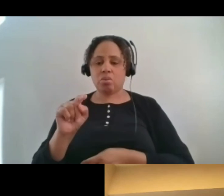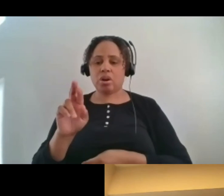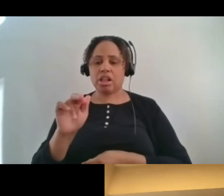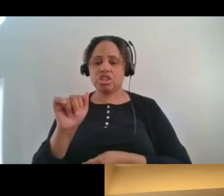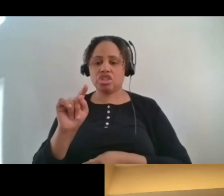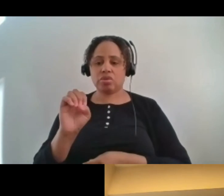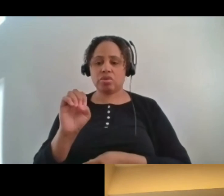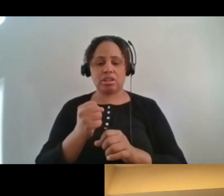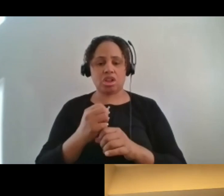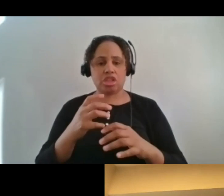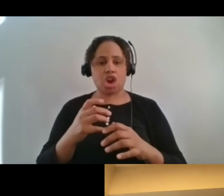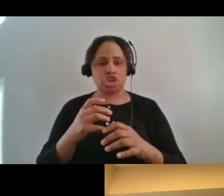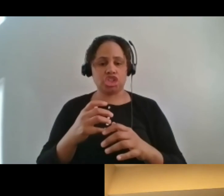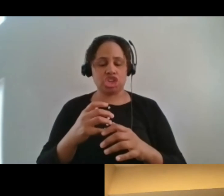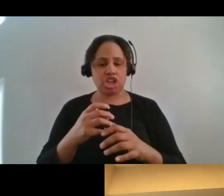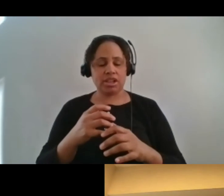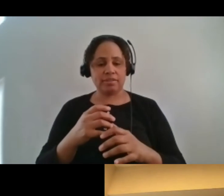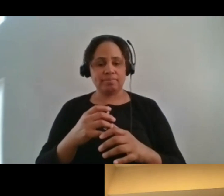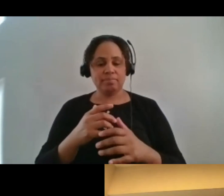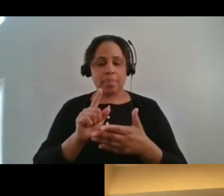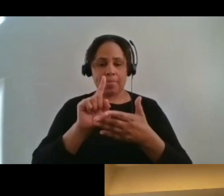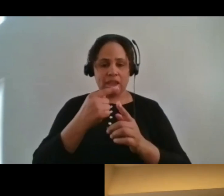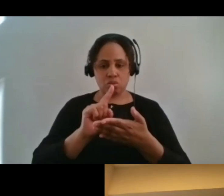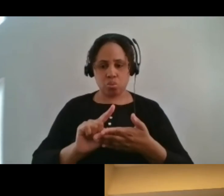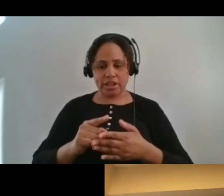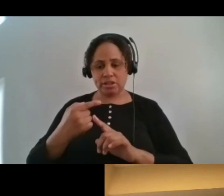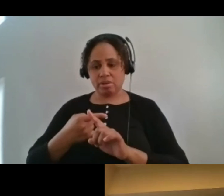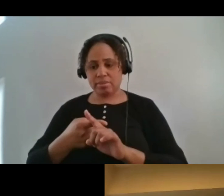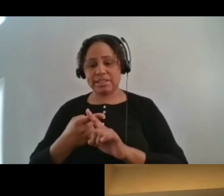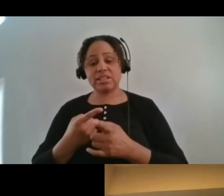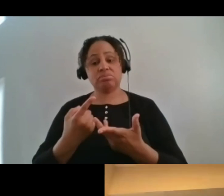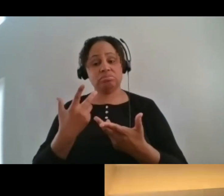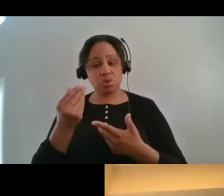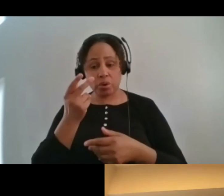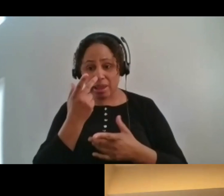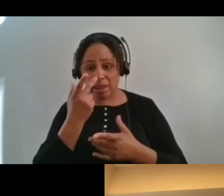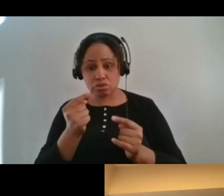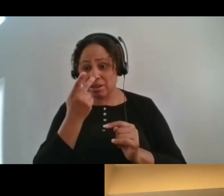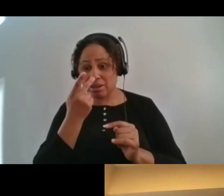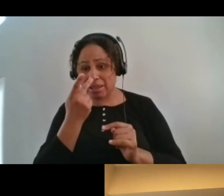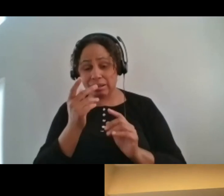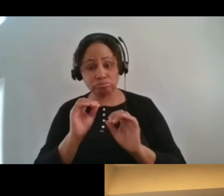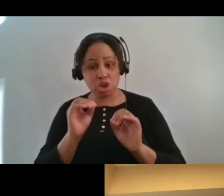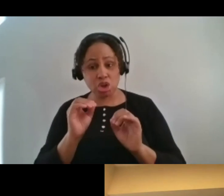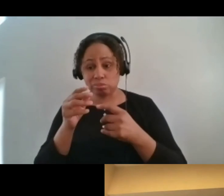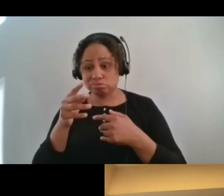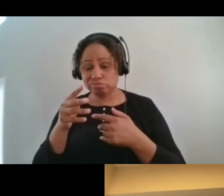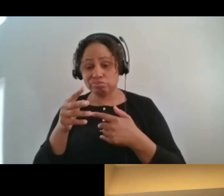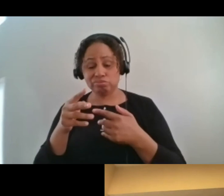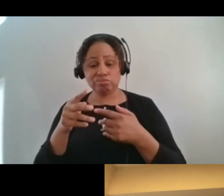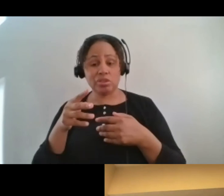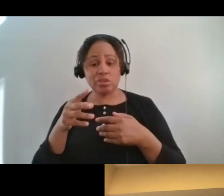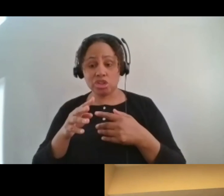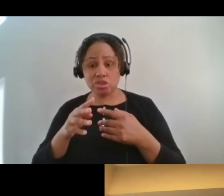and over the course of weeks to months, they are going to the bathroom, they're trying to pee, urine is not coming out, they're making more urine, and